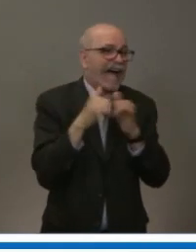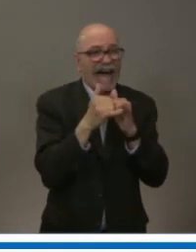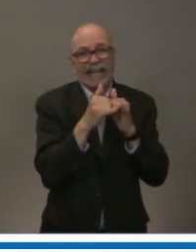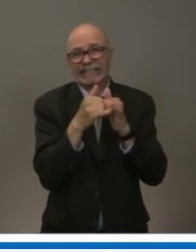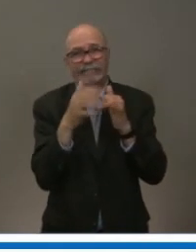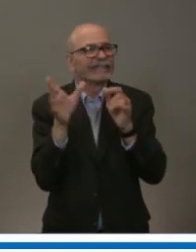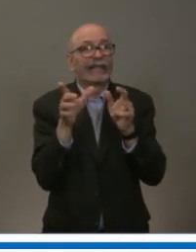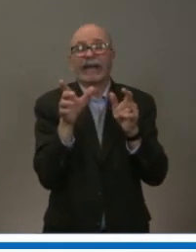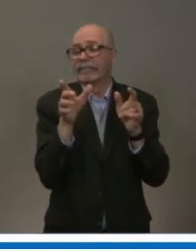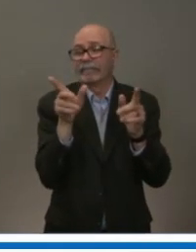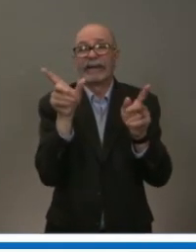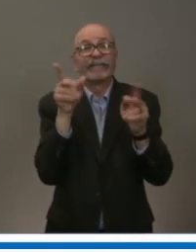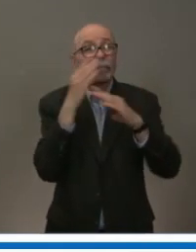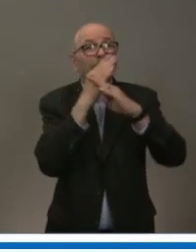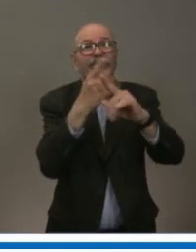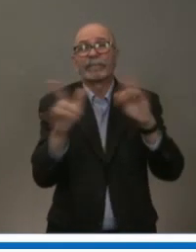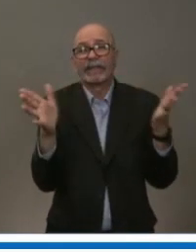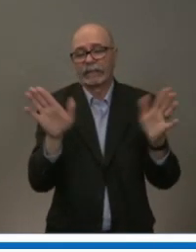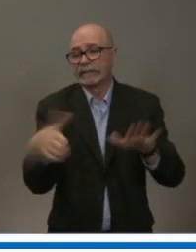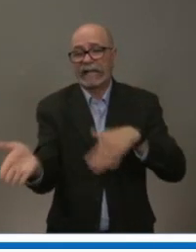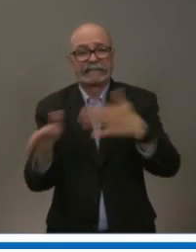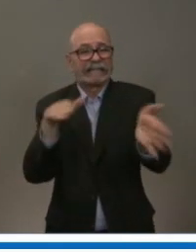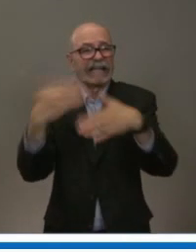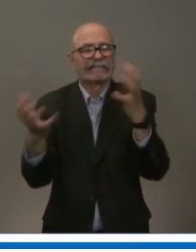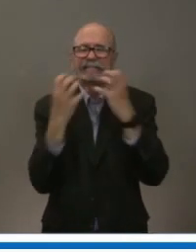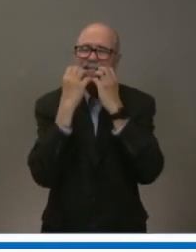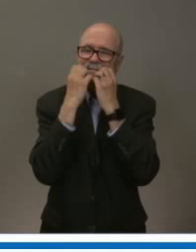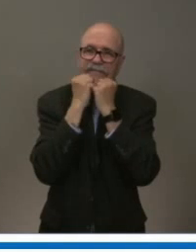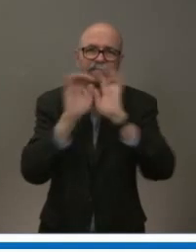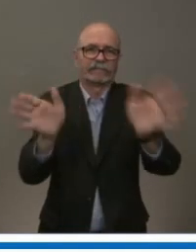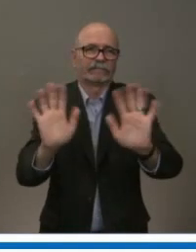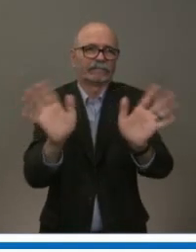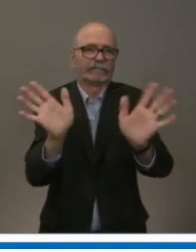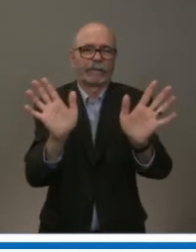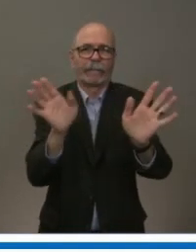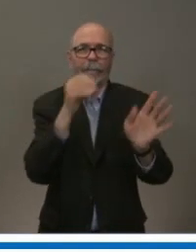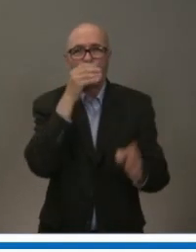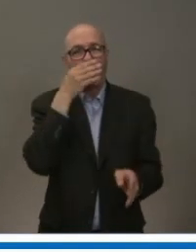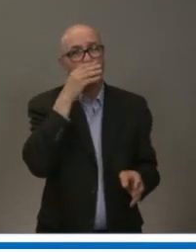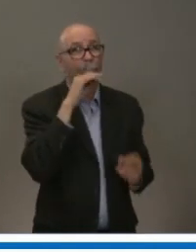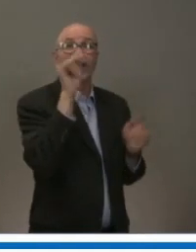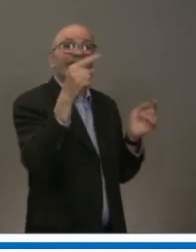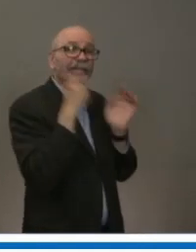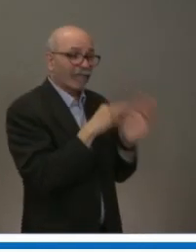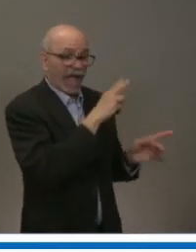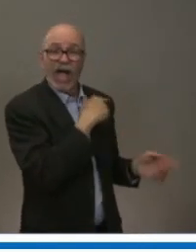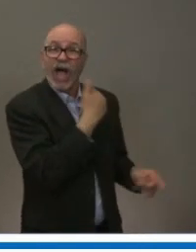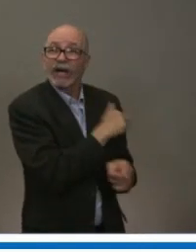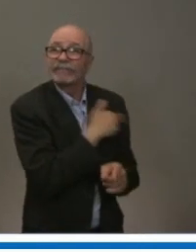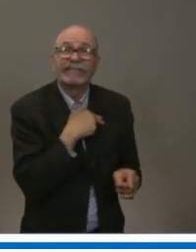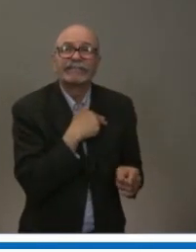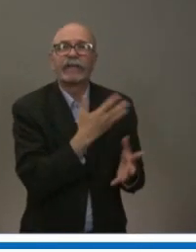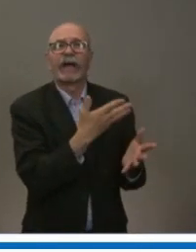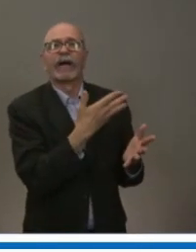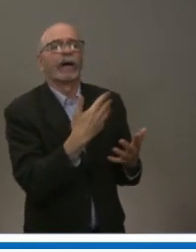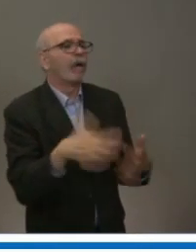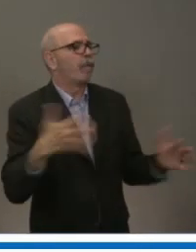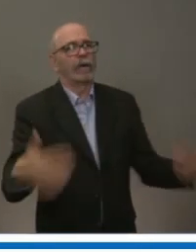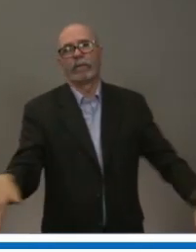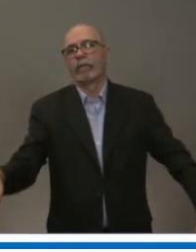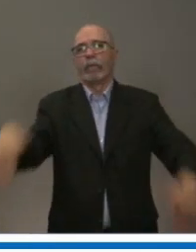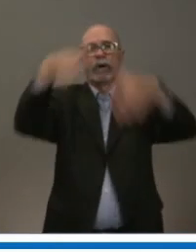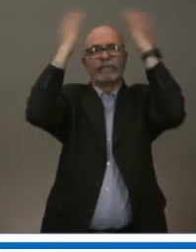lots of people that would die because the healthcare system would be overwhelmed, and their heart attack, their chronic disease would not